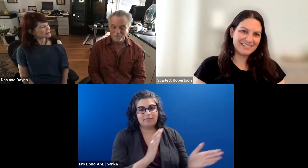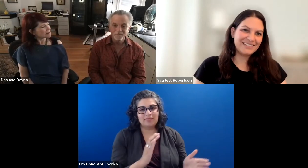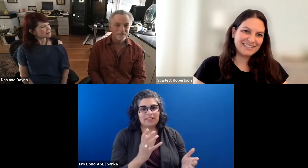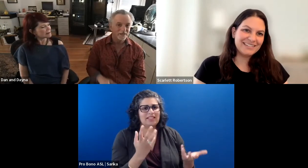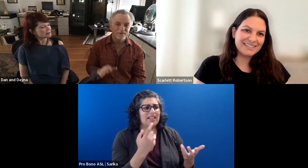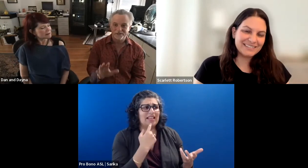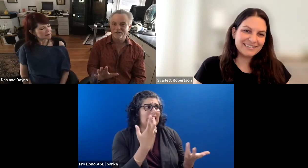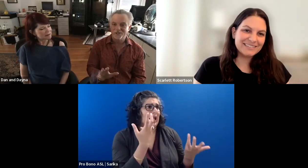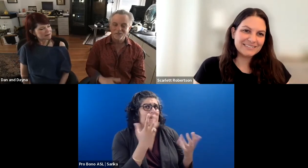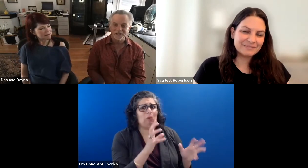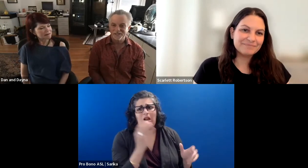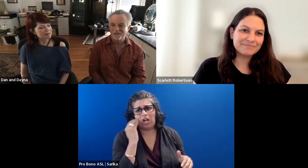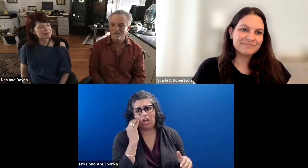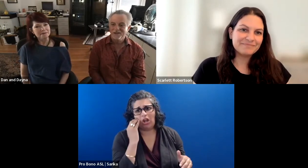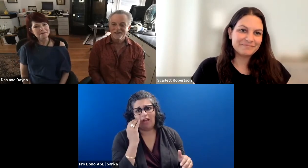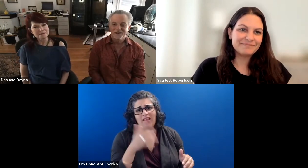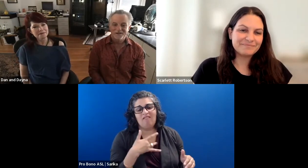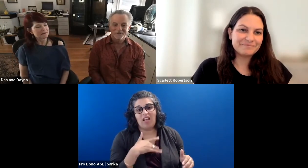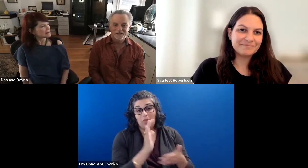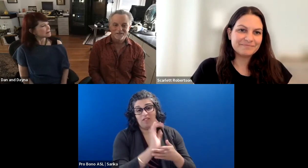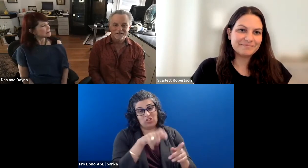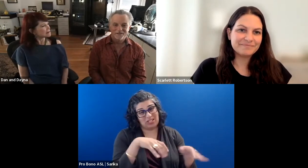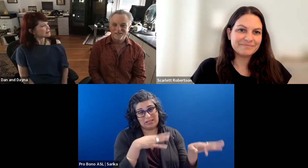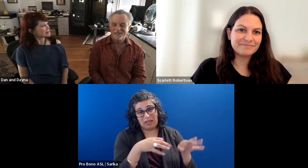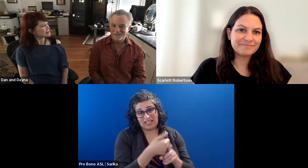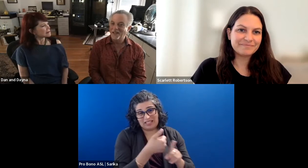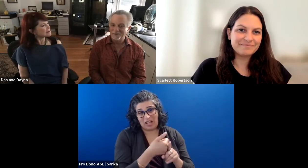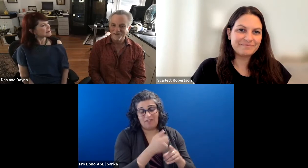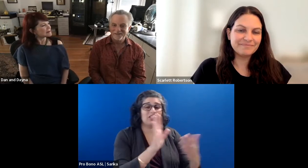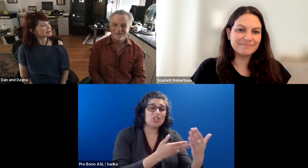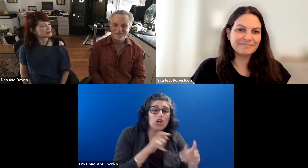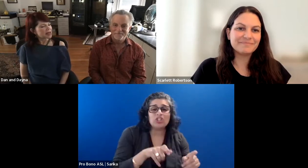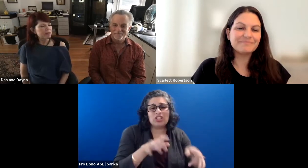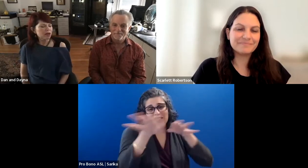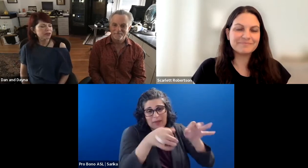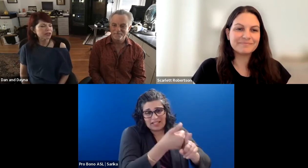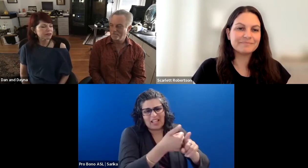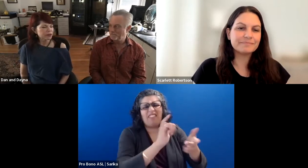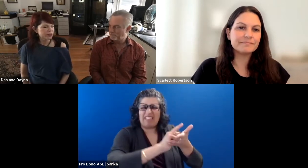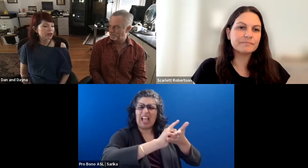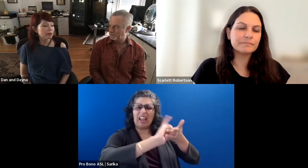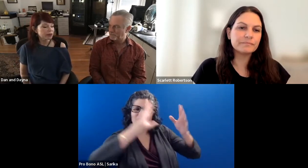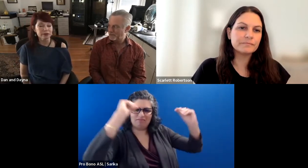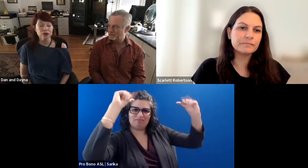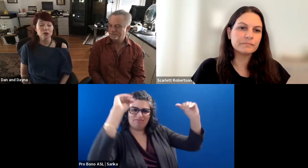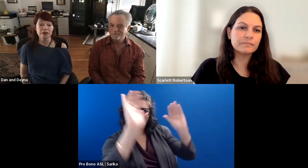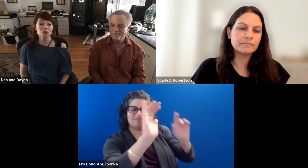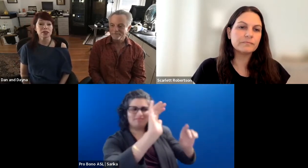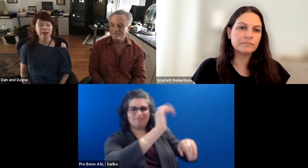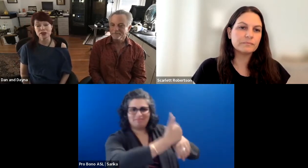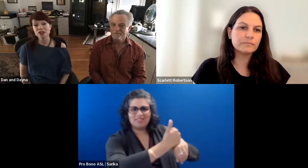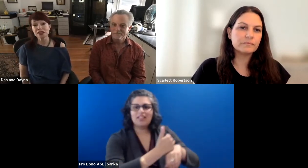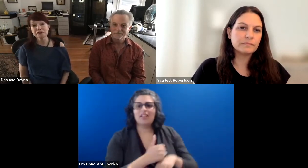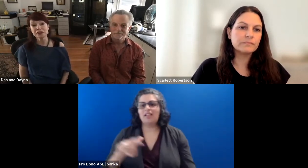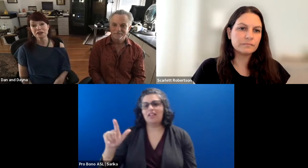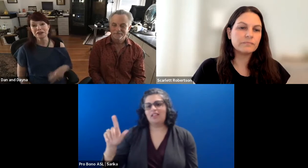know, he felt the art should explain itself, that set the standard, I think. I mean, obviously, if there was some interview that we found where